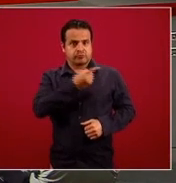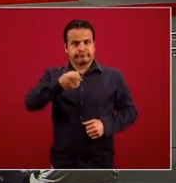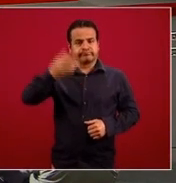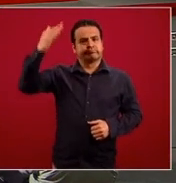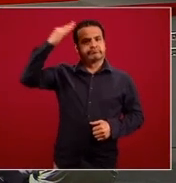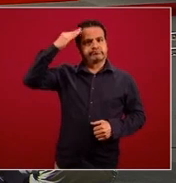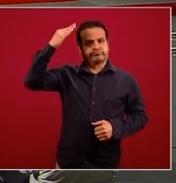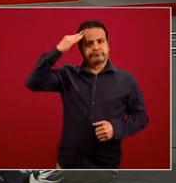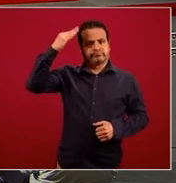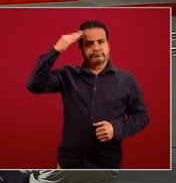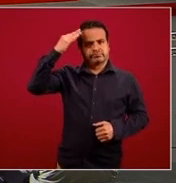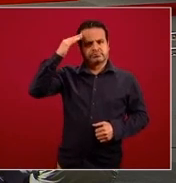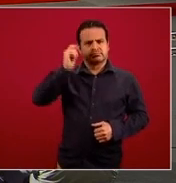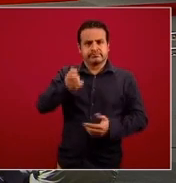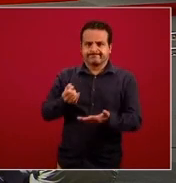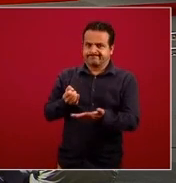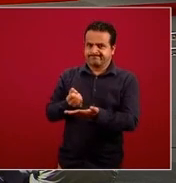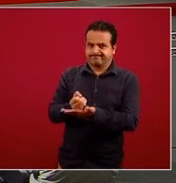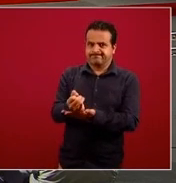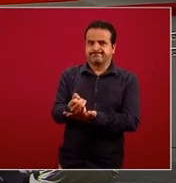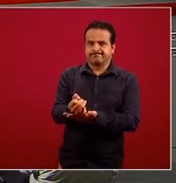agreement of the President of the Republic.